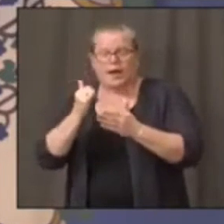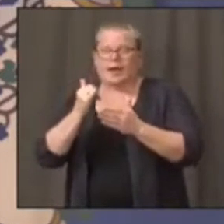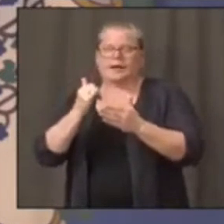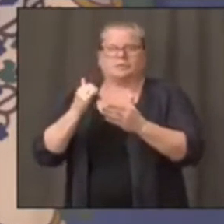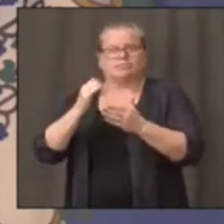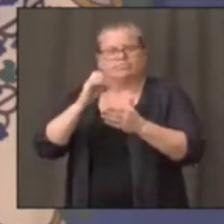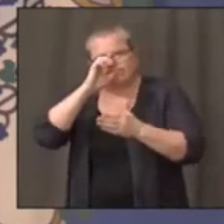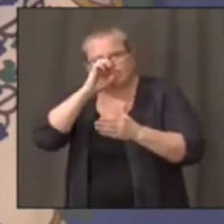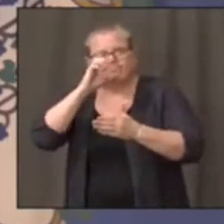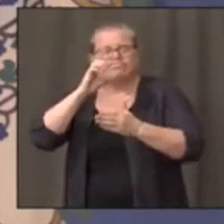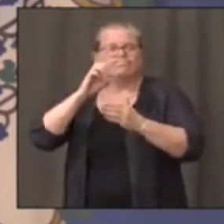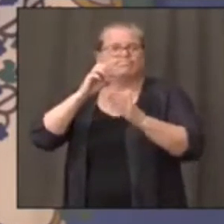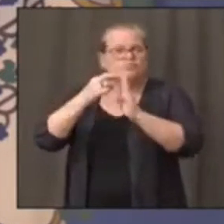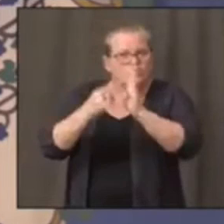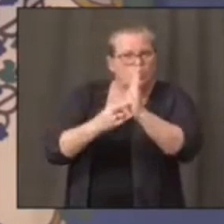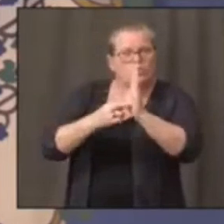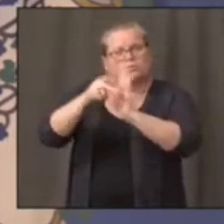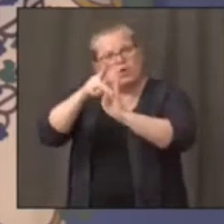the other requirements.